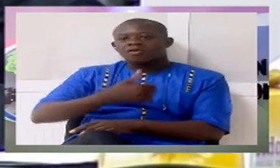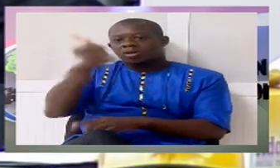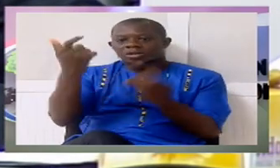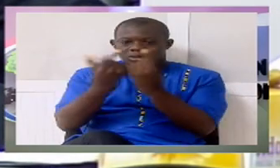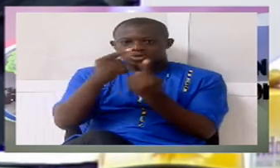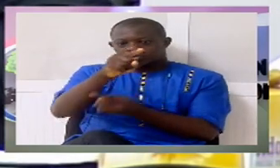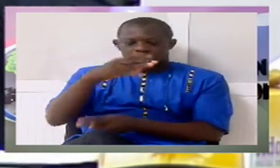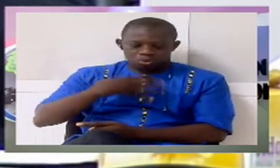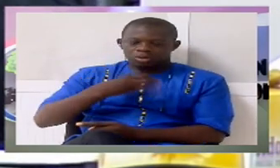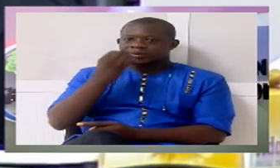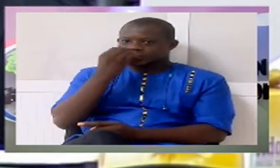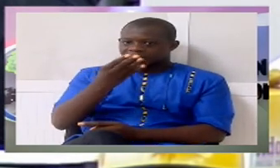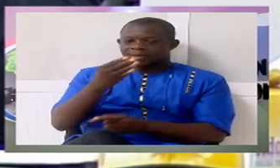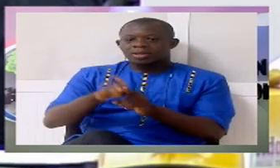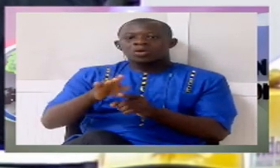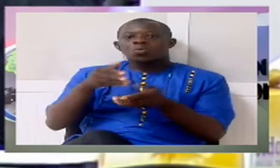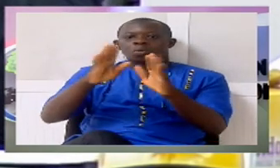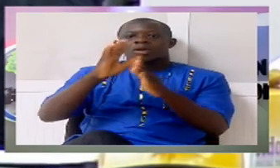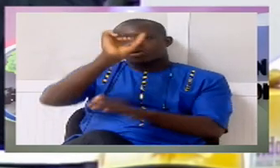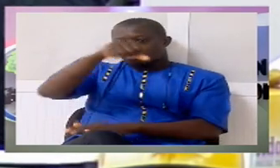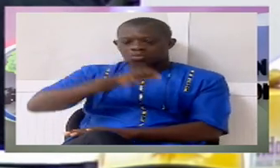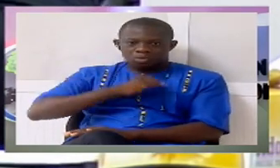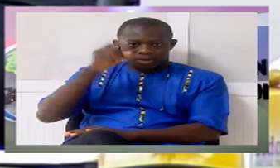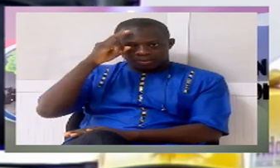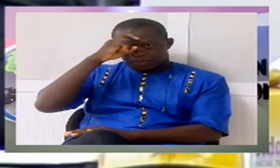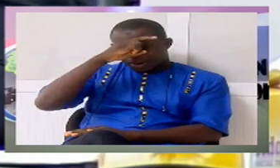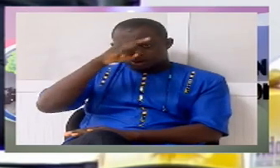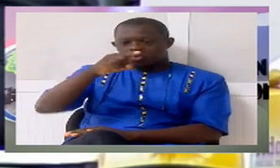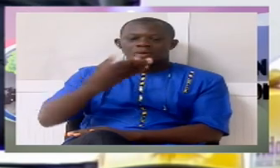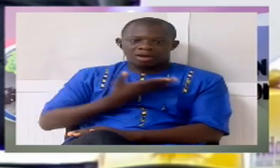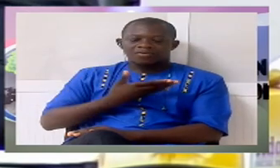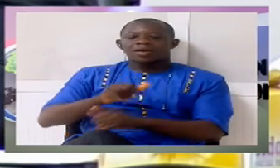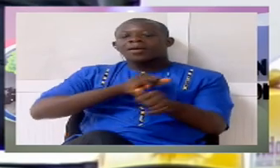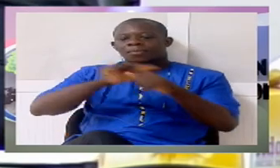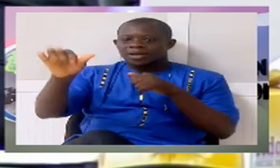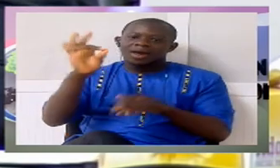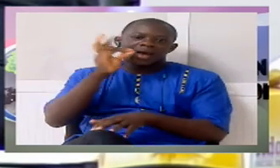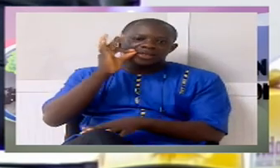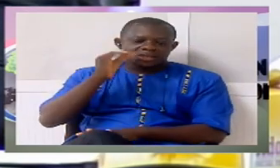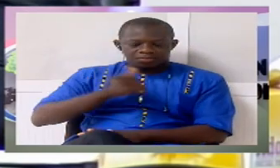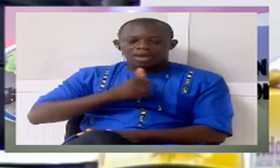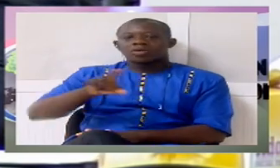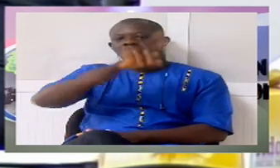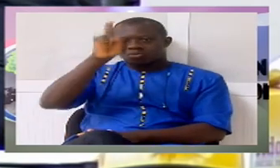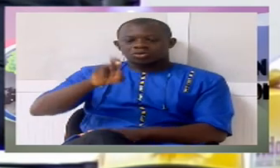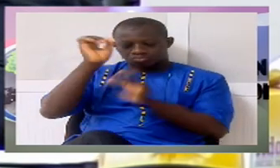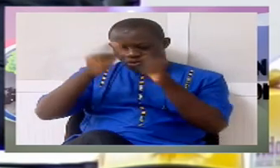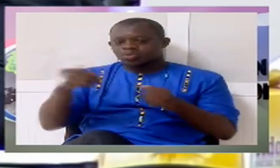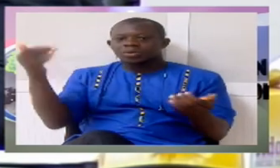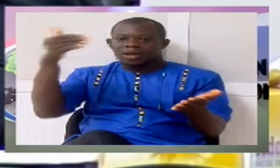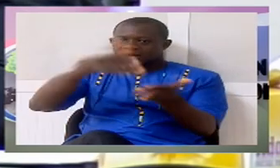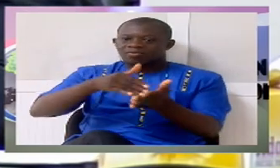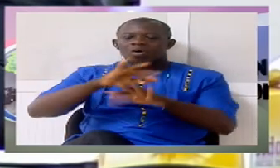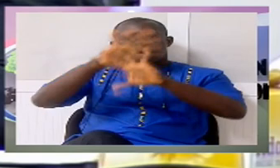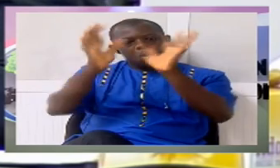All right? That is the mindset that you have. But just answer my questions. We will get to all the things that you want to